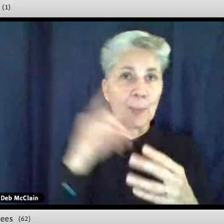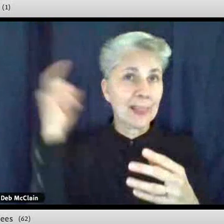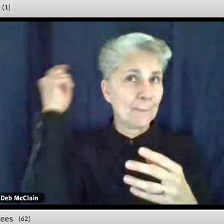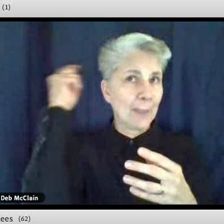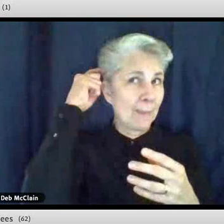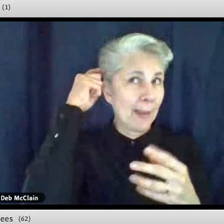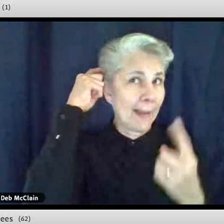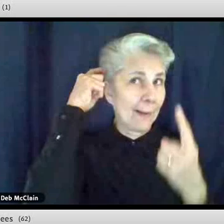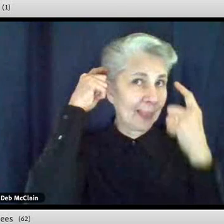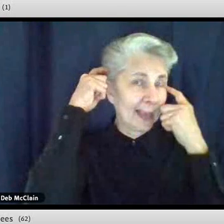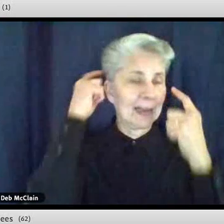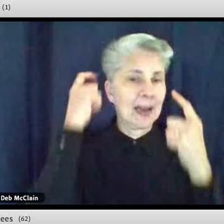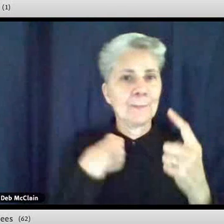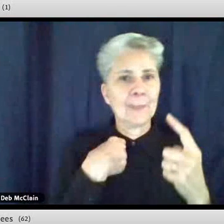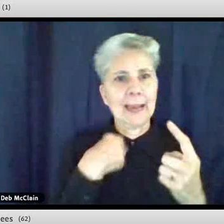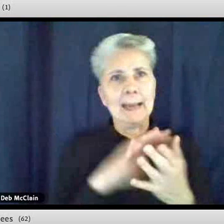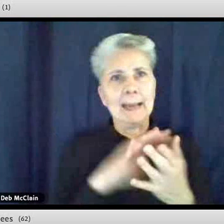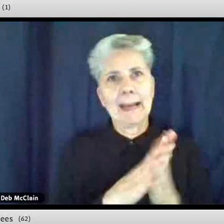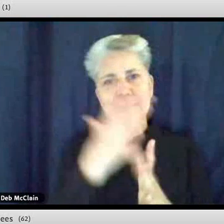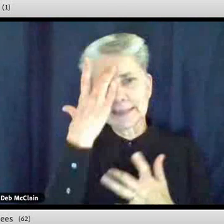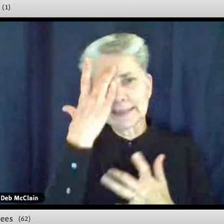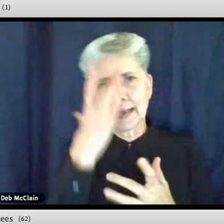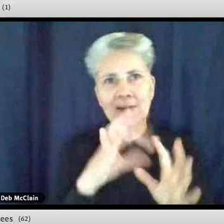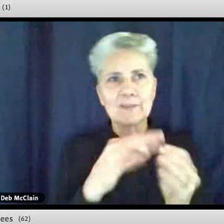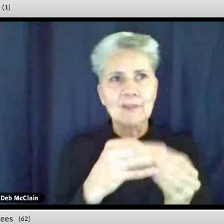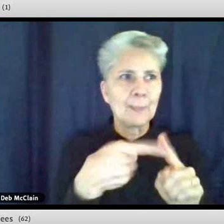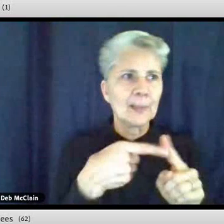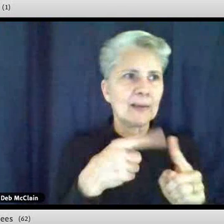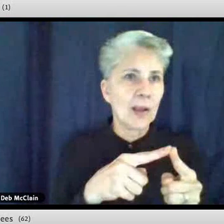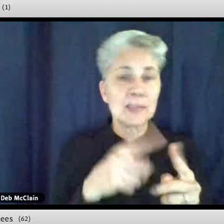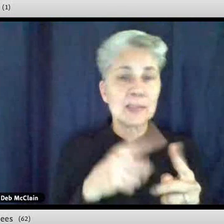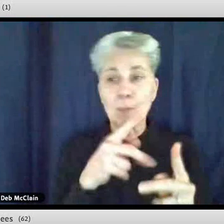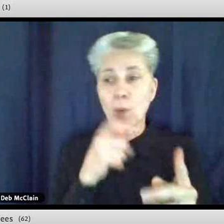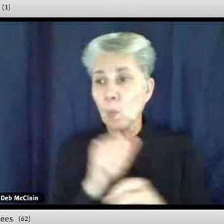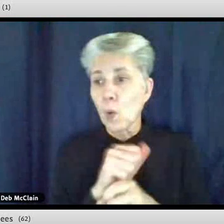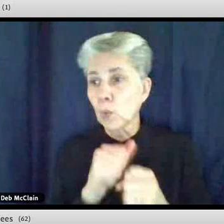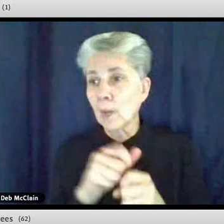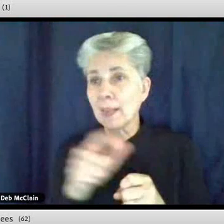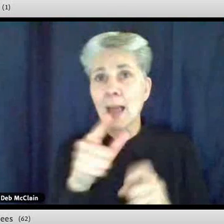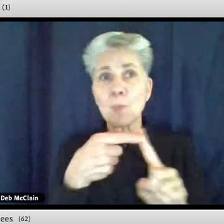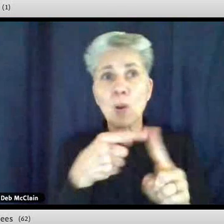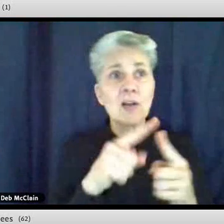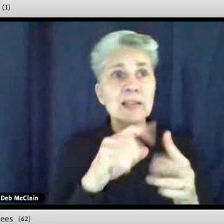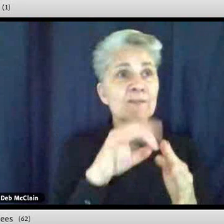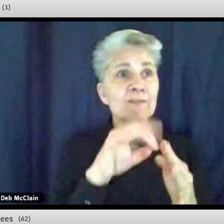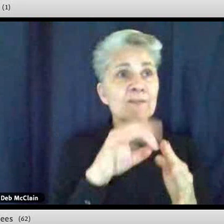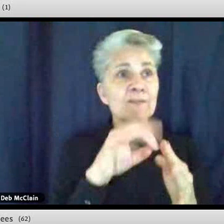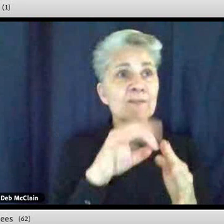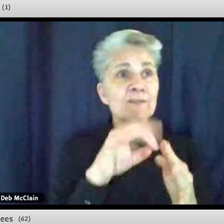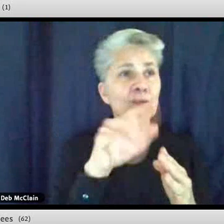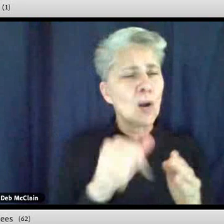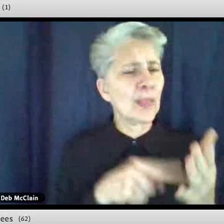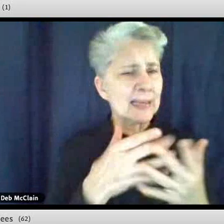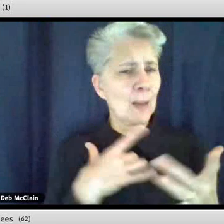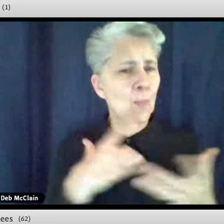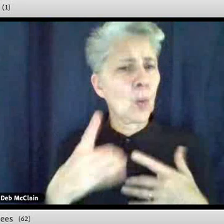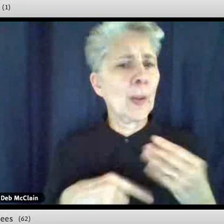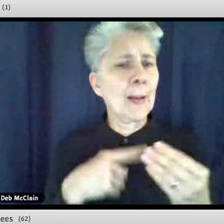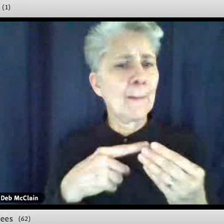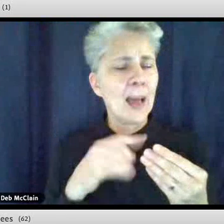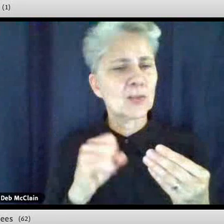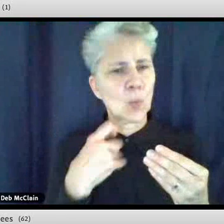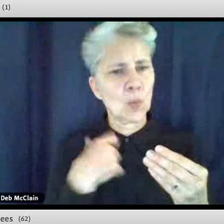and I know that's illogical, but I have that in the back of my head. And then, of course, me getting sick, my family, my friends, my coworkers, my